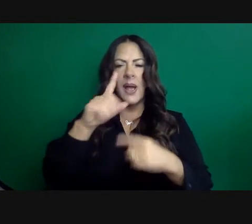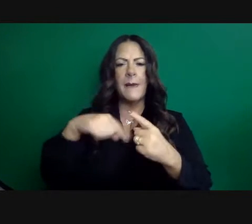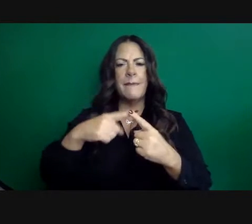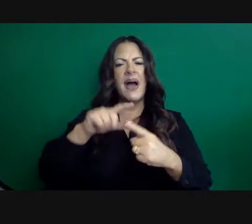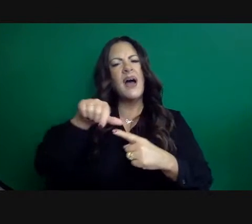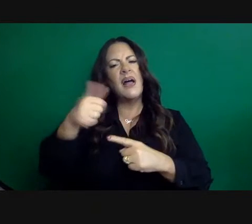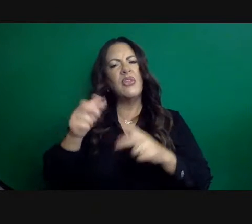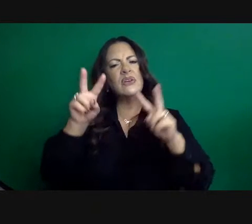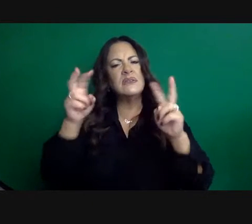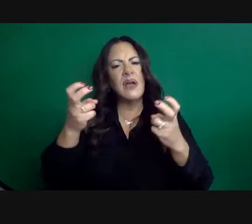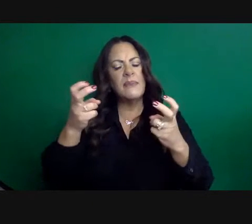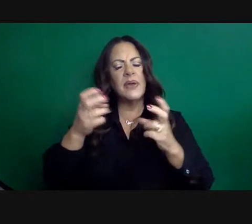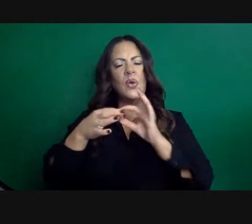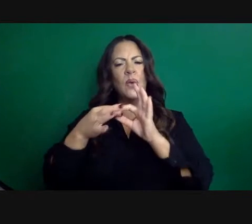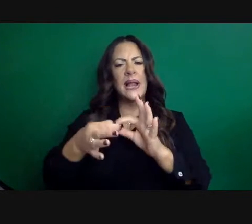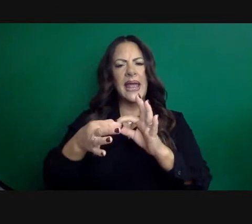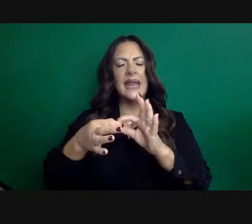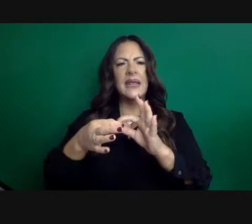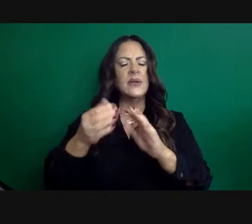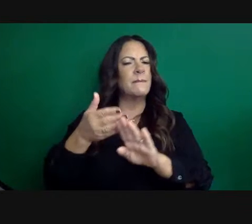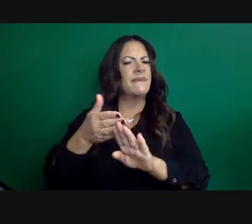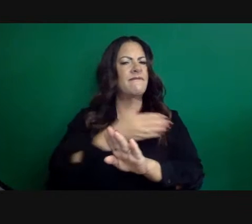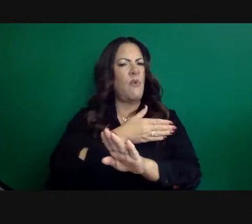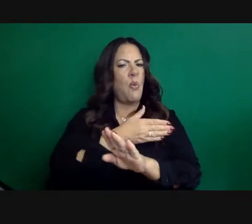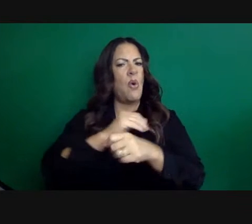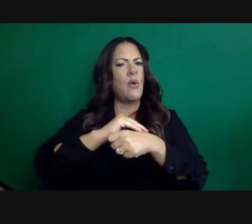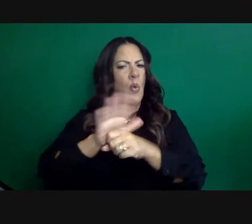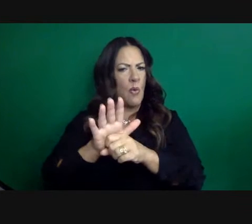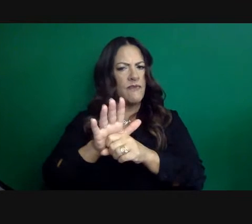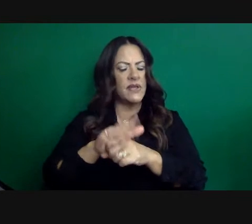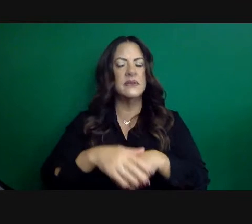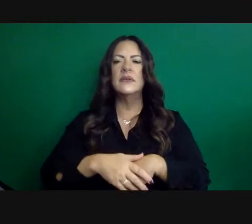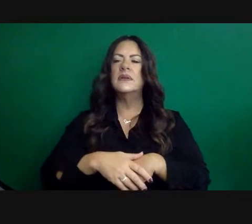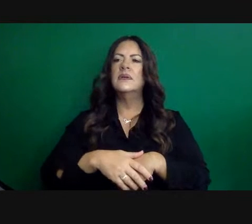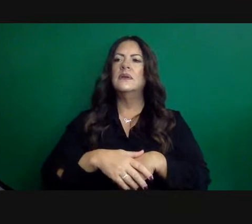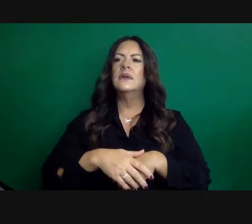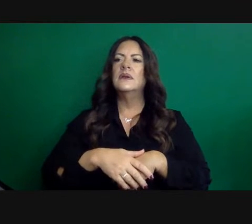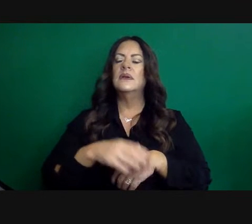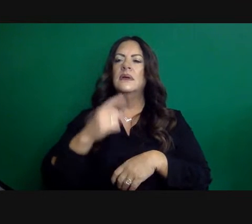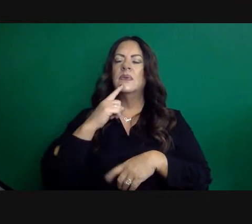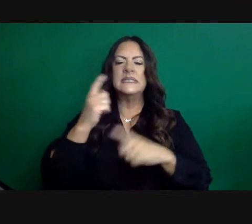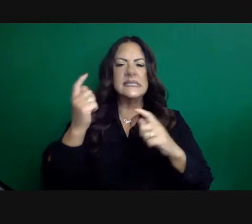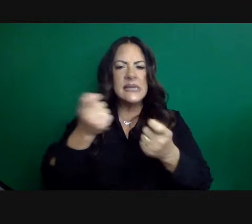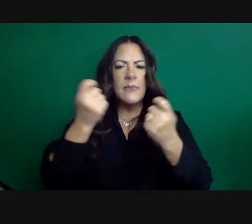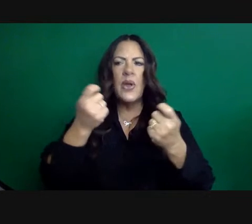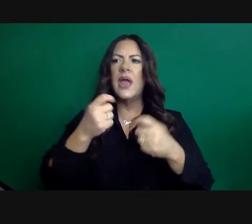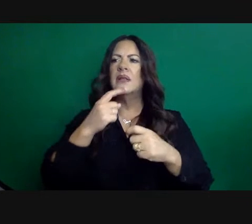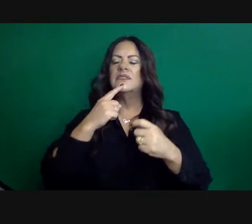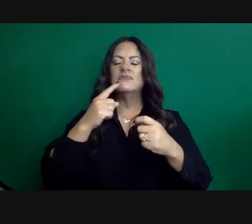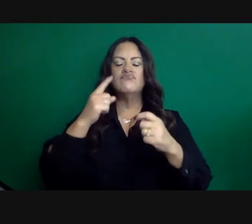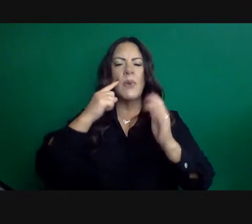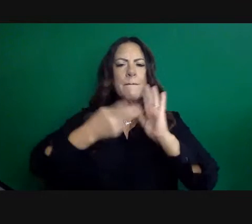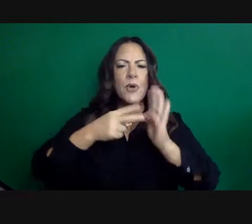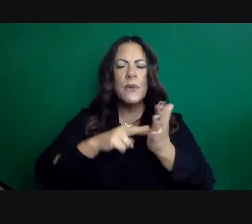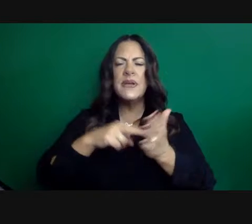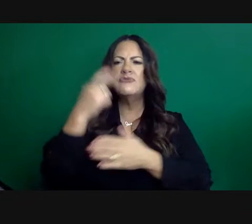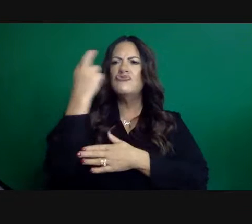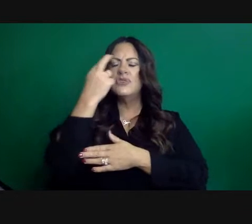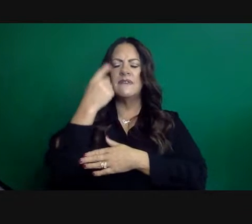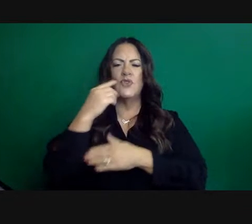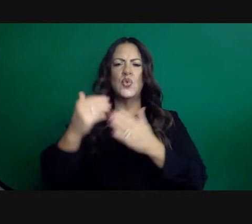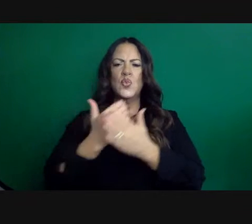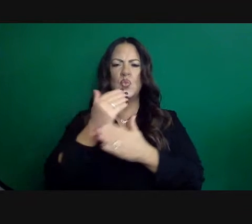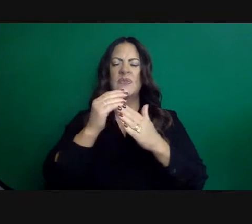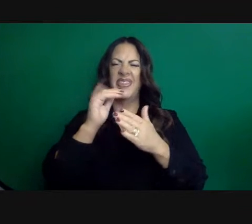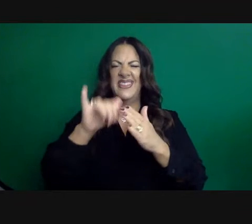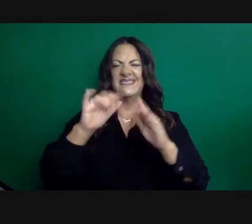proudly, never took a break during COVID, frankly, accelerated its movement, its purpose, and reason for coming